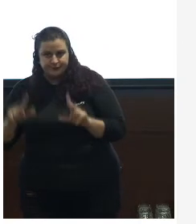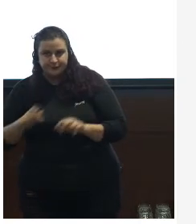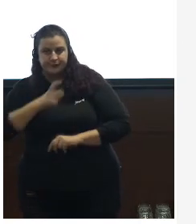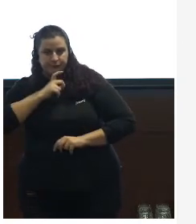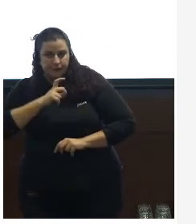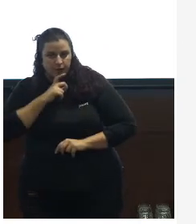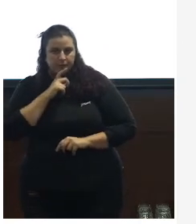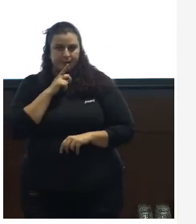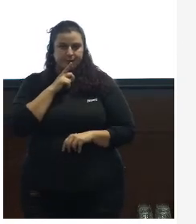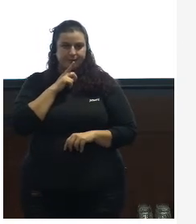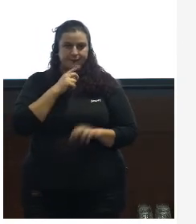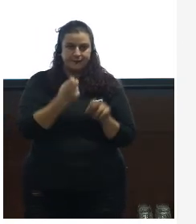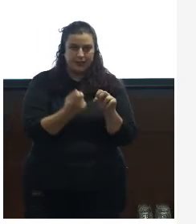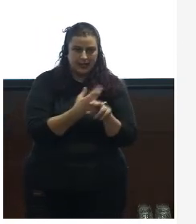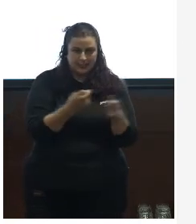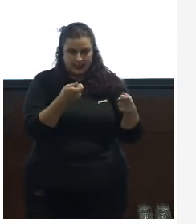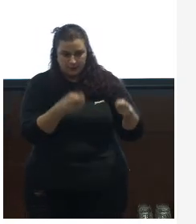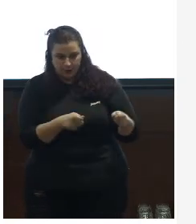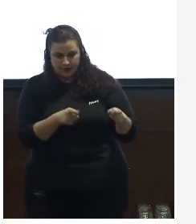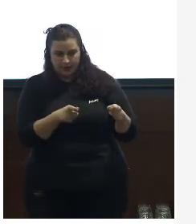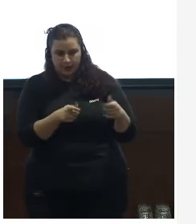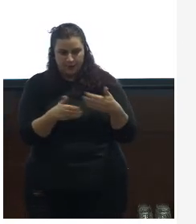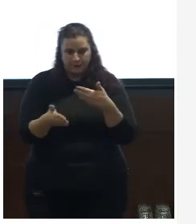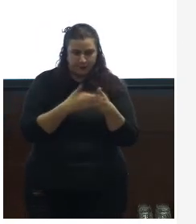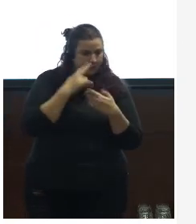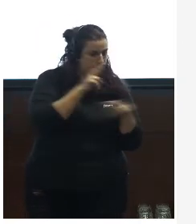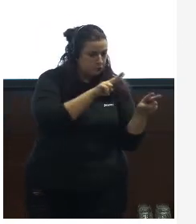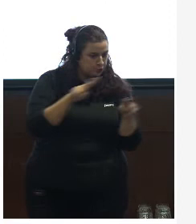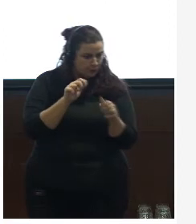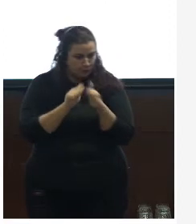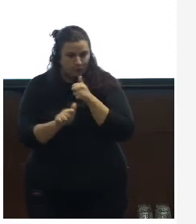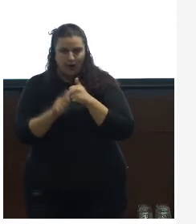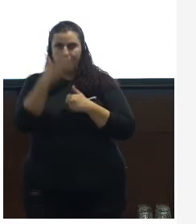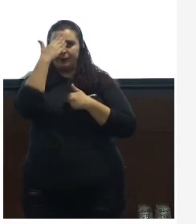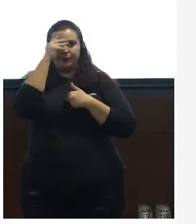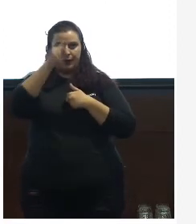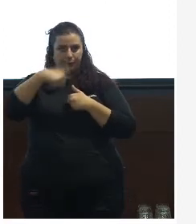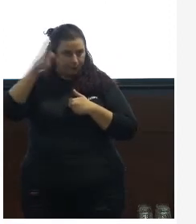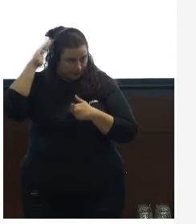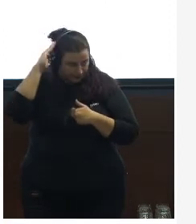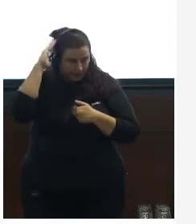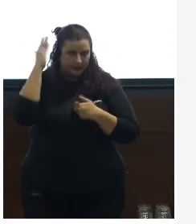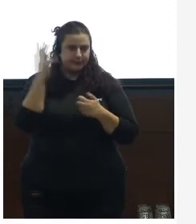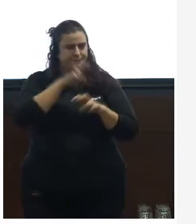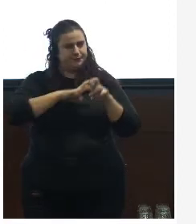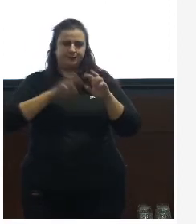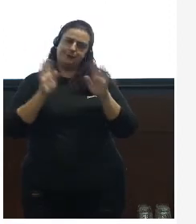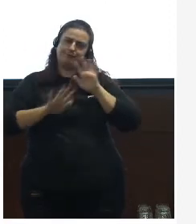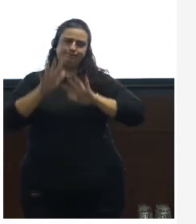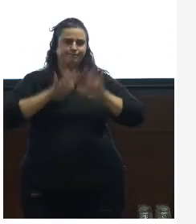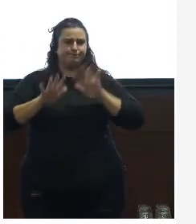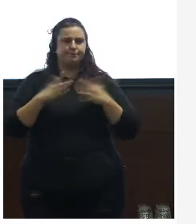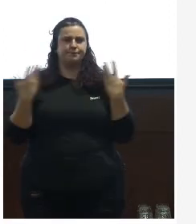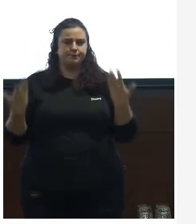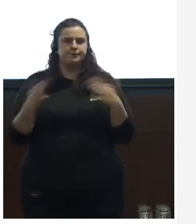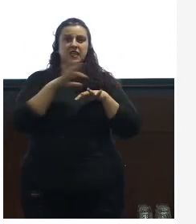museum. Maybe going the other way around instead of the ordinary way. So people and guides and drivers need to know where to stop